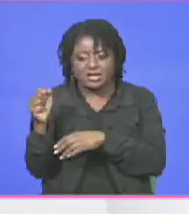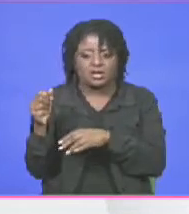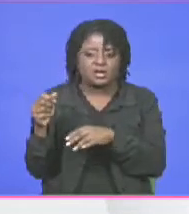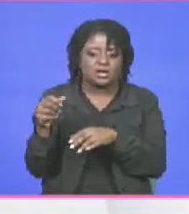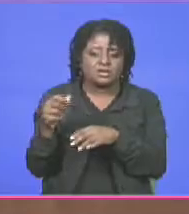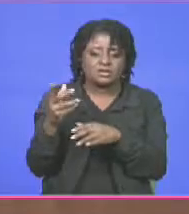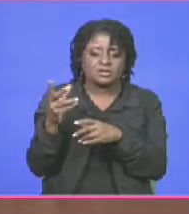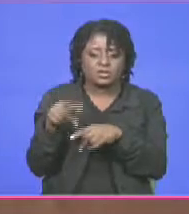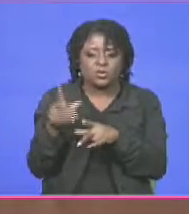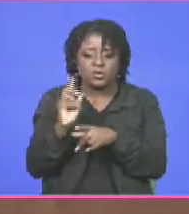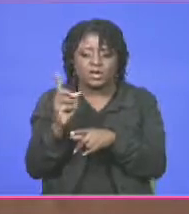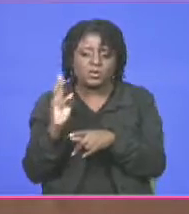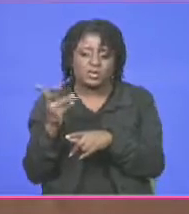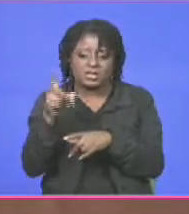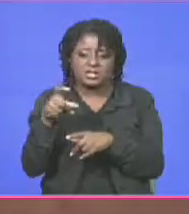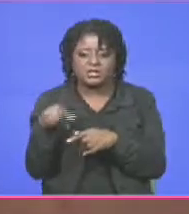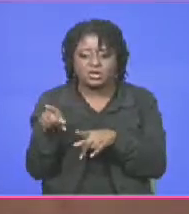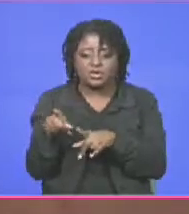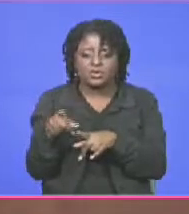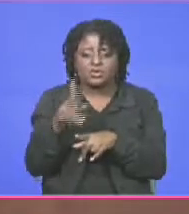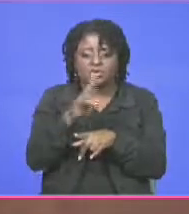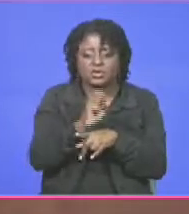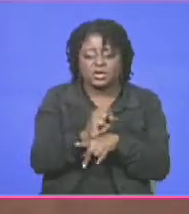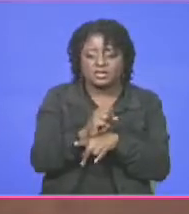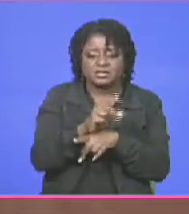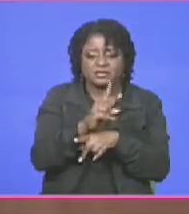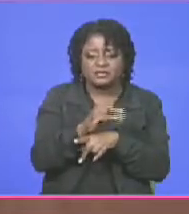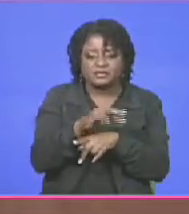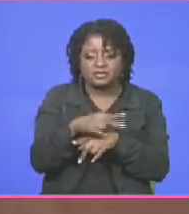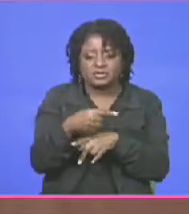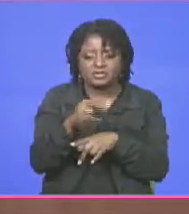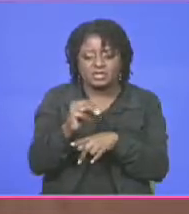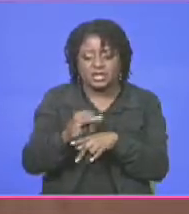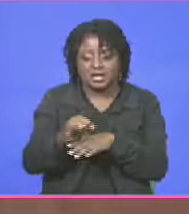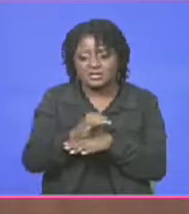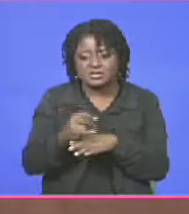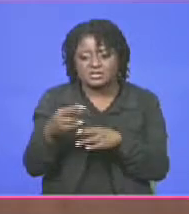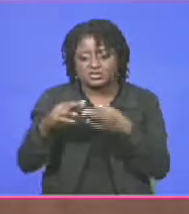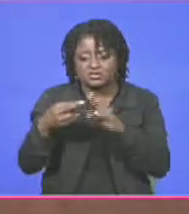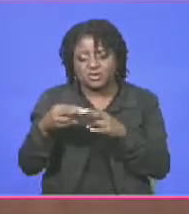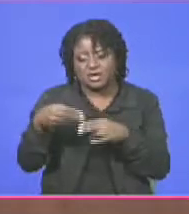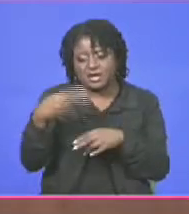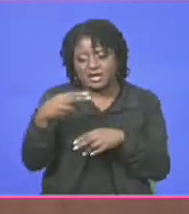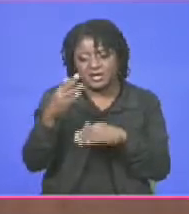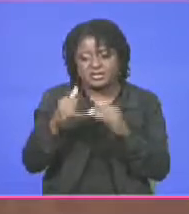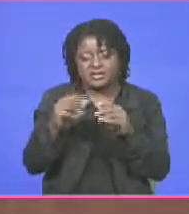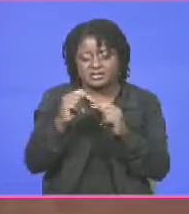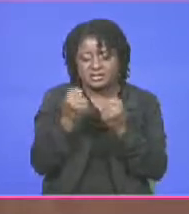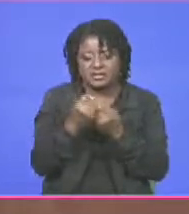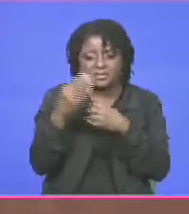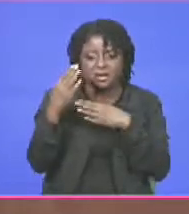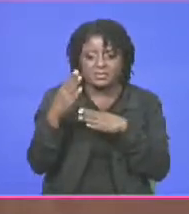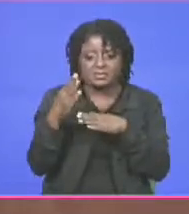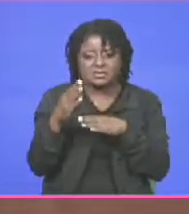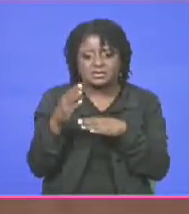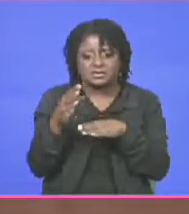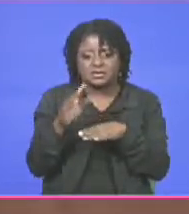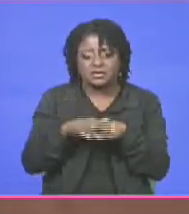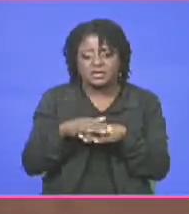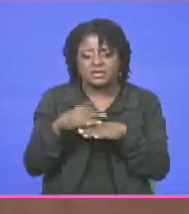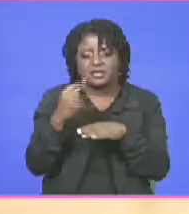need to get. The U.S. Virgin Islands is ranked higher than Team Bahamas on the FIBA Americas listing, but that squad is